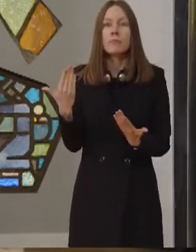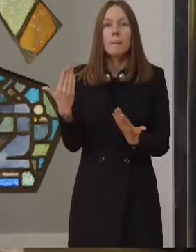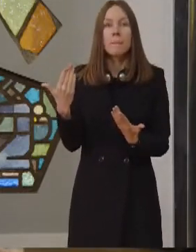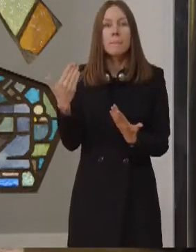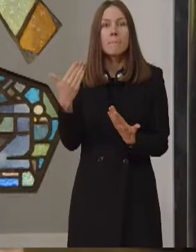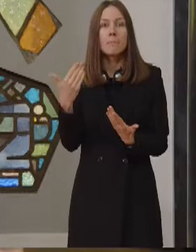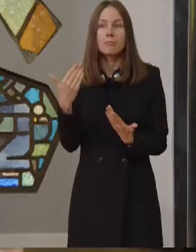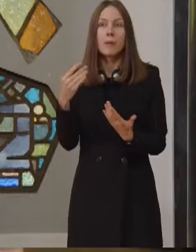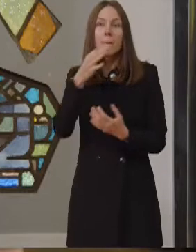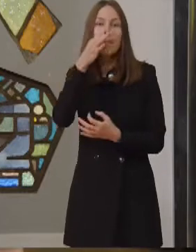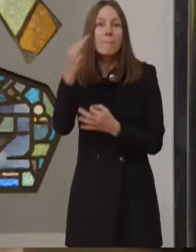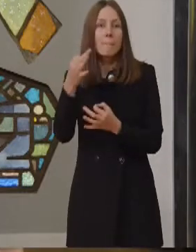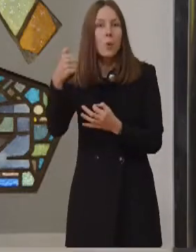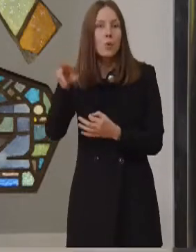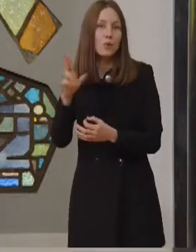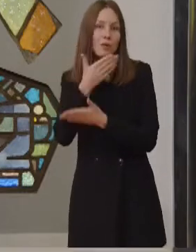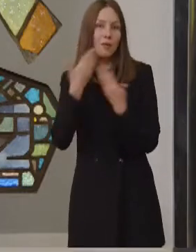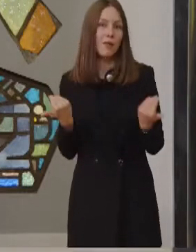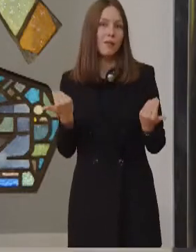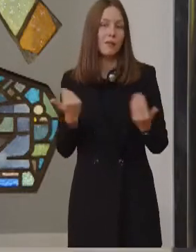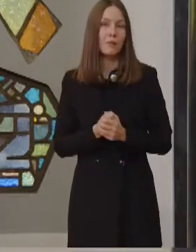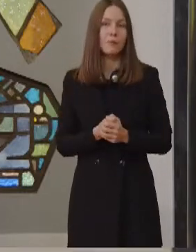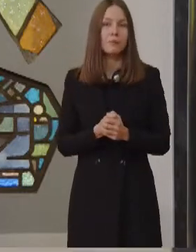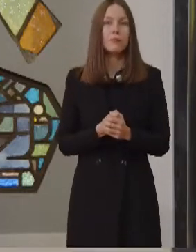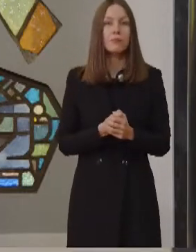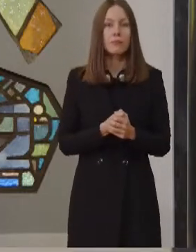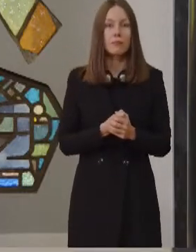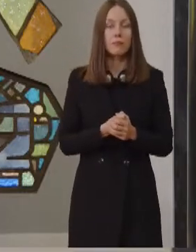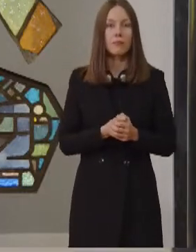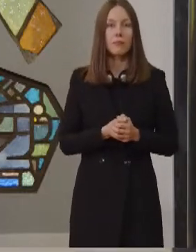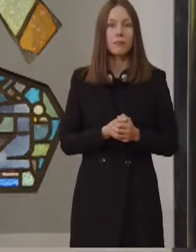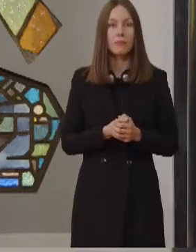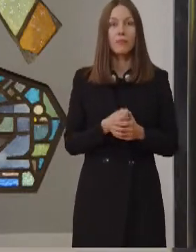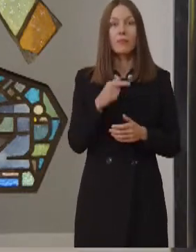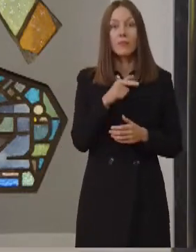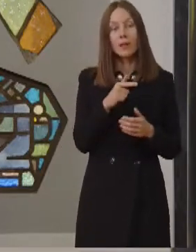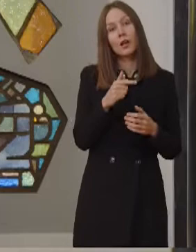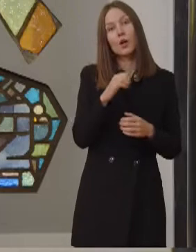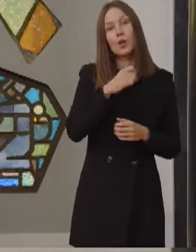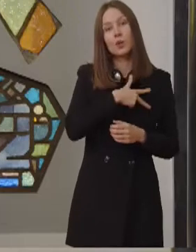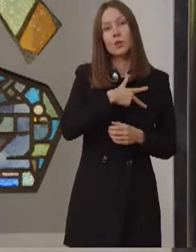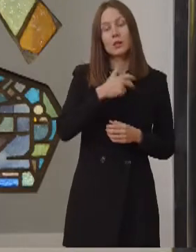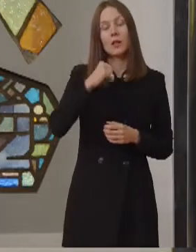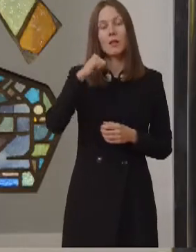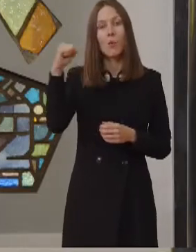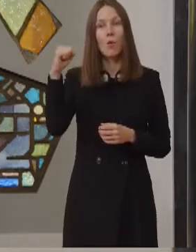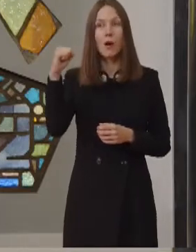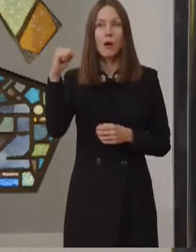law of safe-sex marriages, but it seems that something has not been going